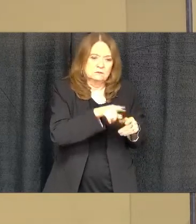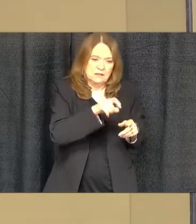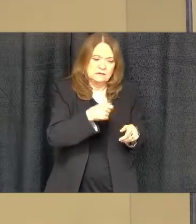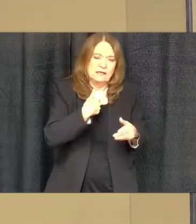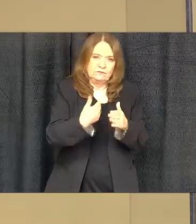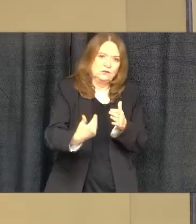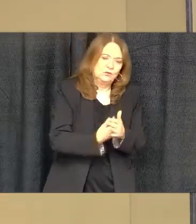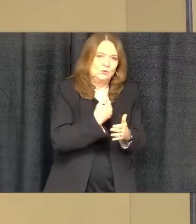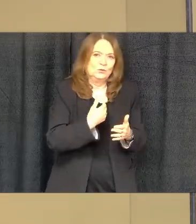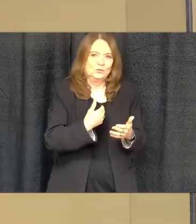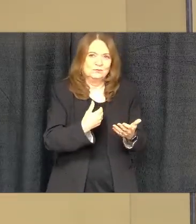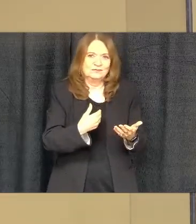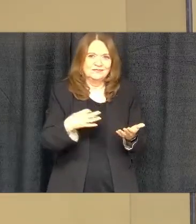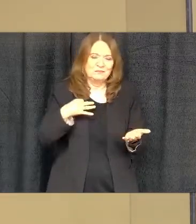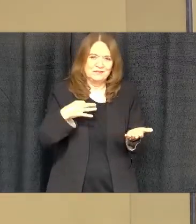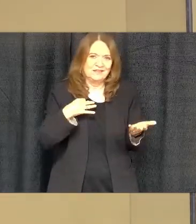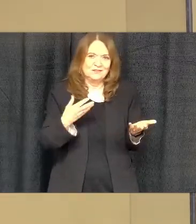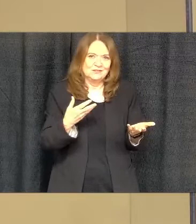point.